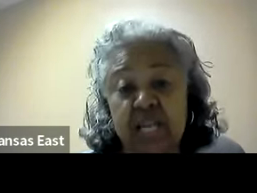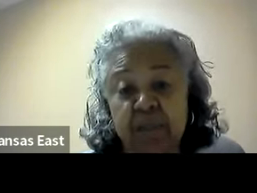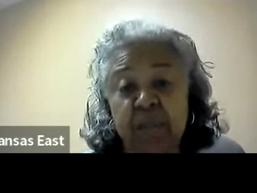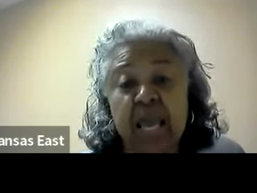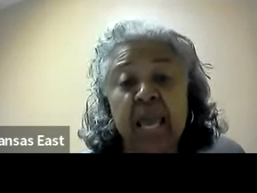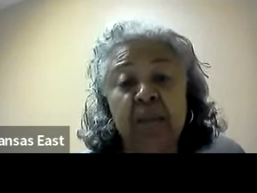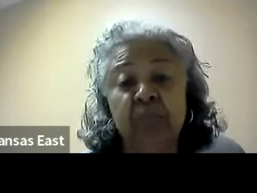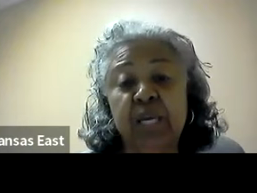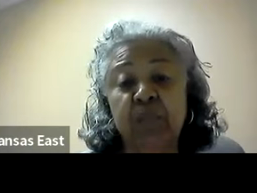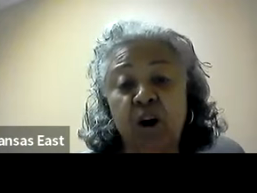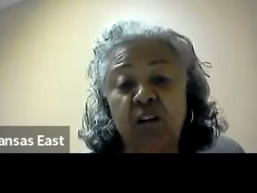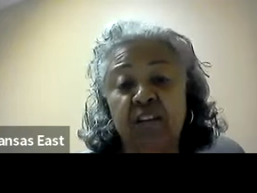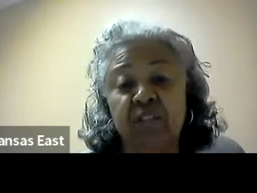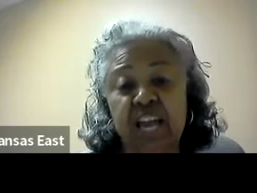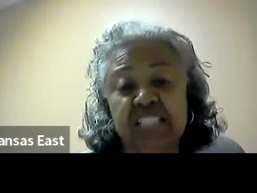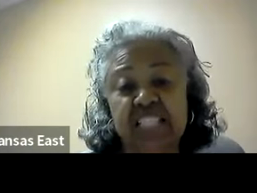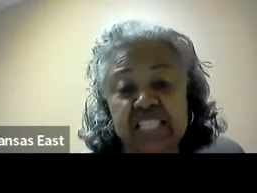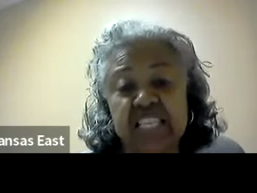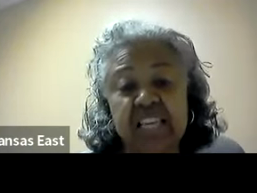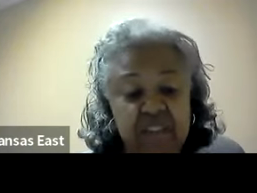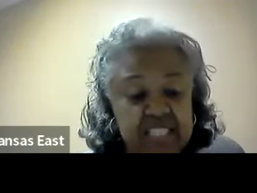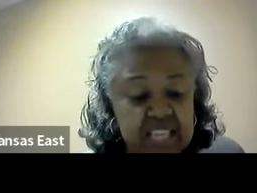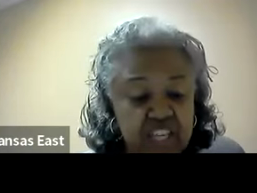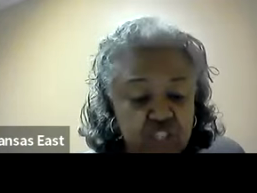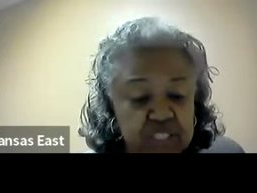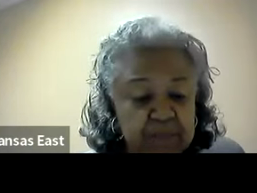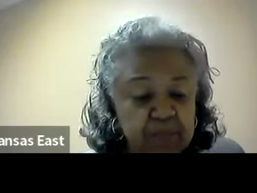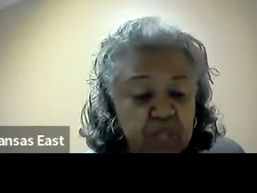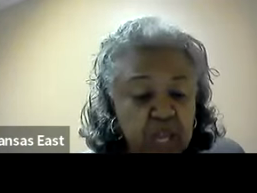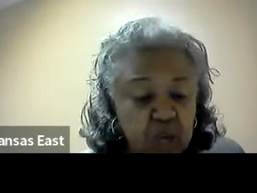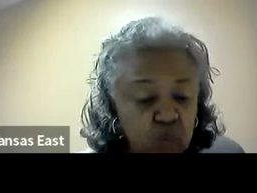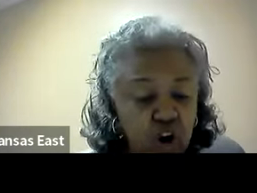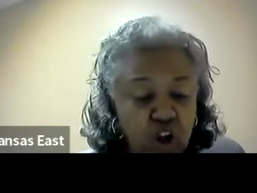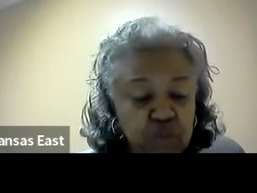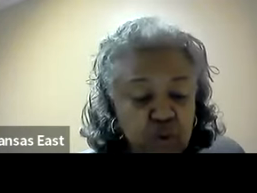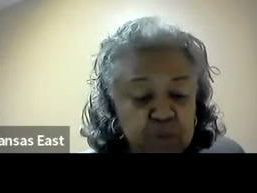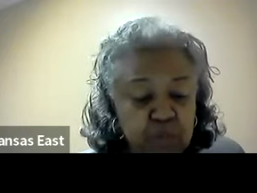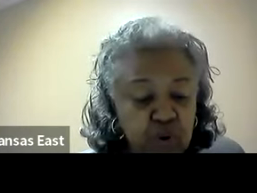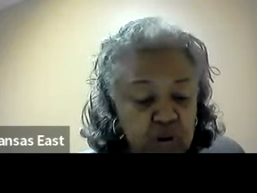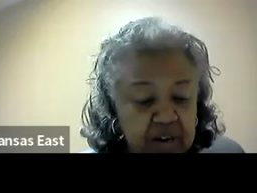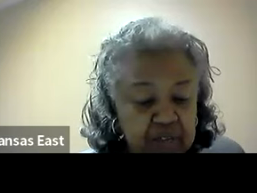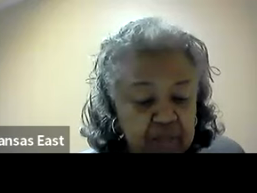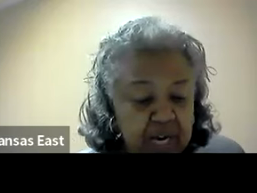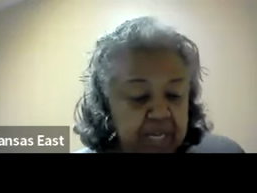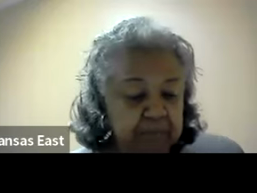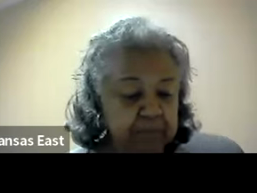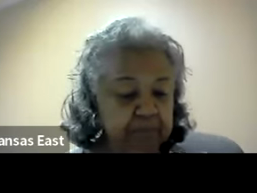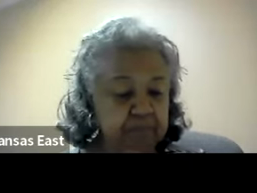people to come and be a part of the testing and vaccinations. We are also a member